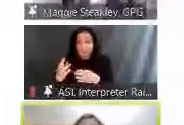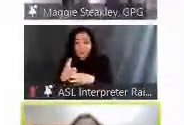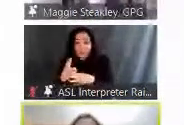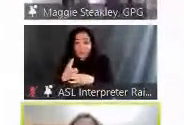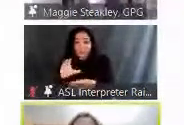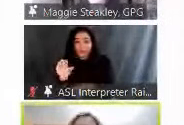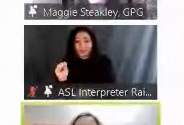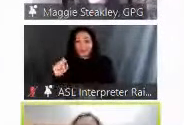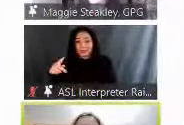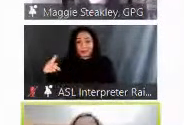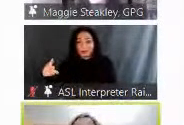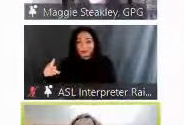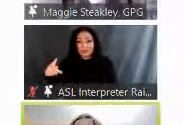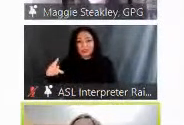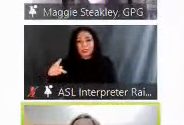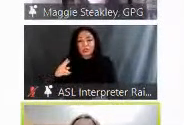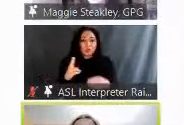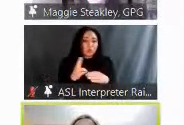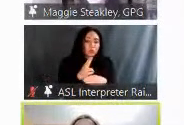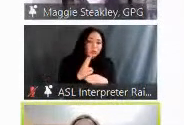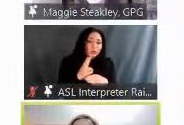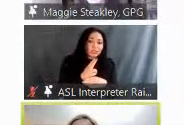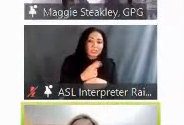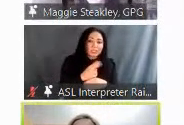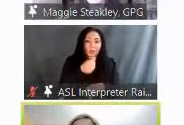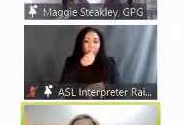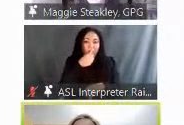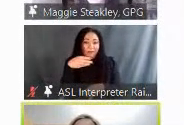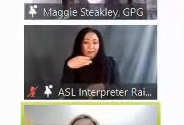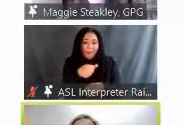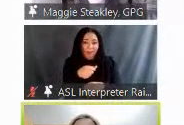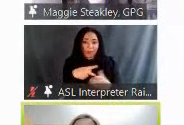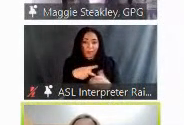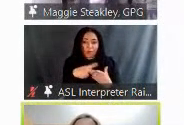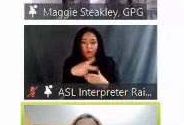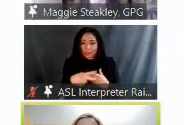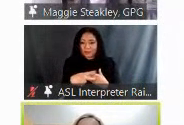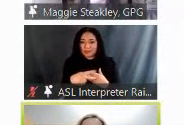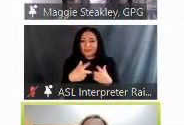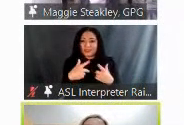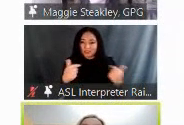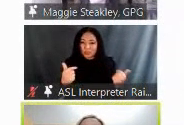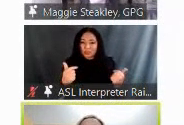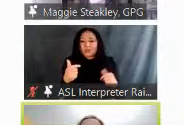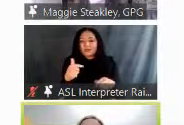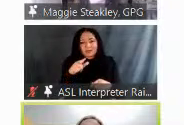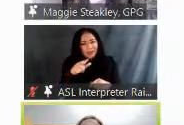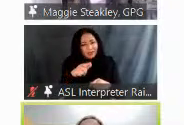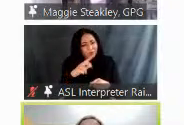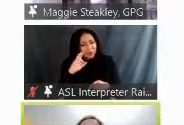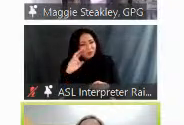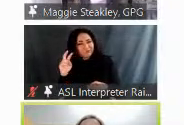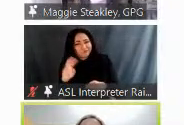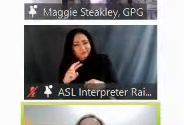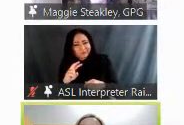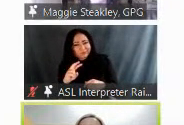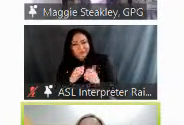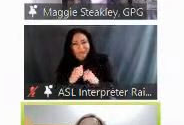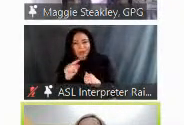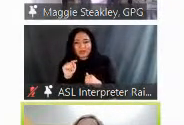CSPP, utilizing private pay programs, et cetera? Have you looked at how TK expansion might